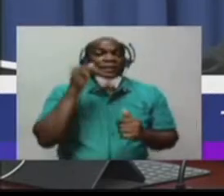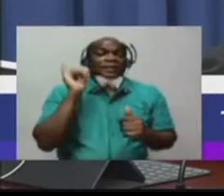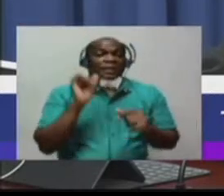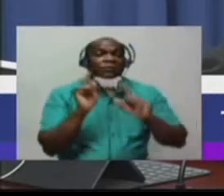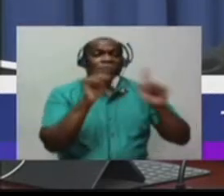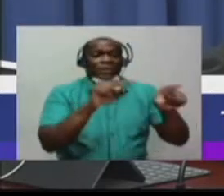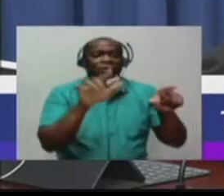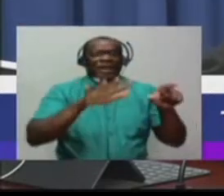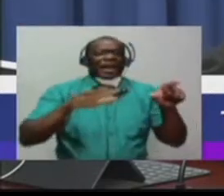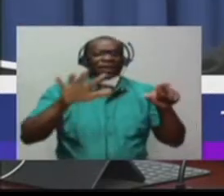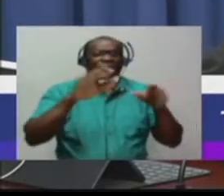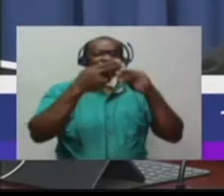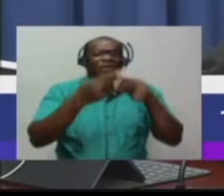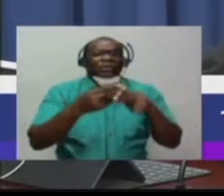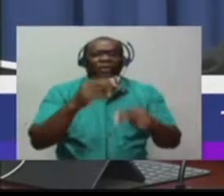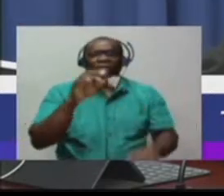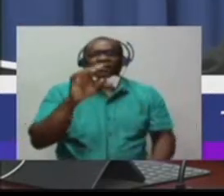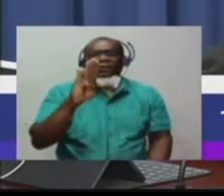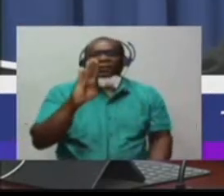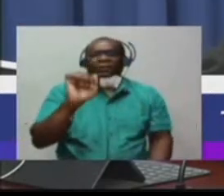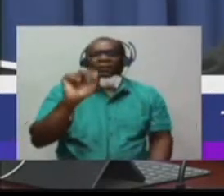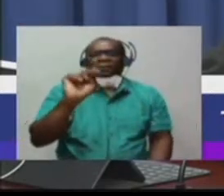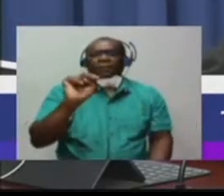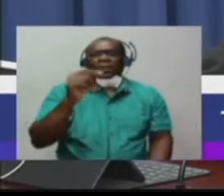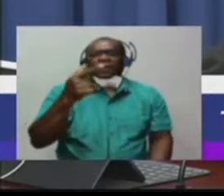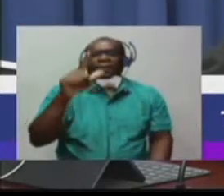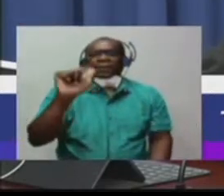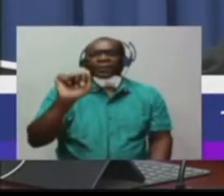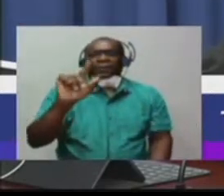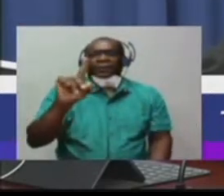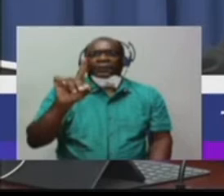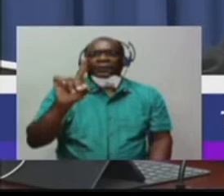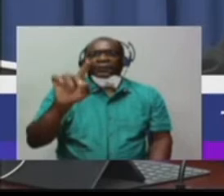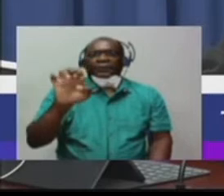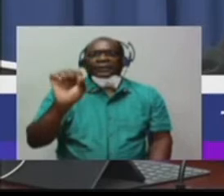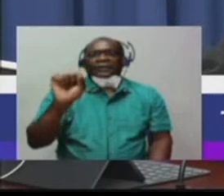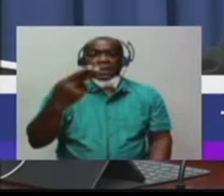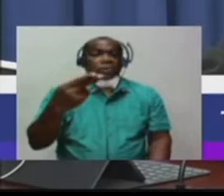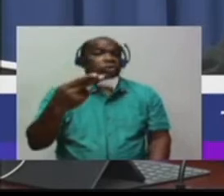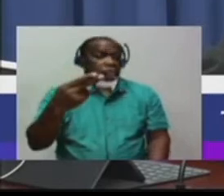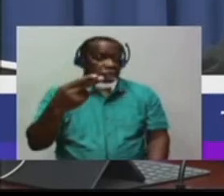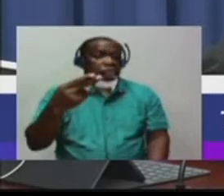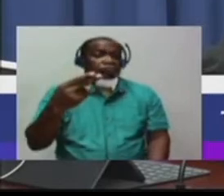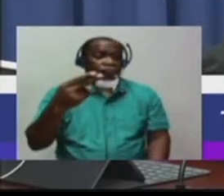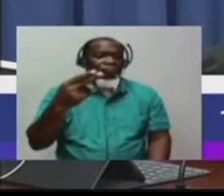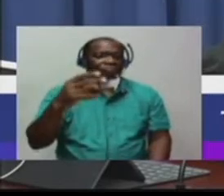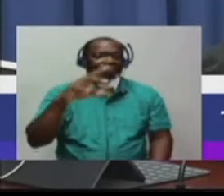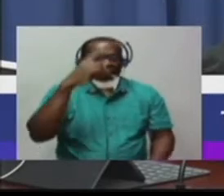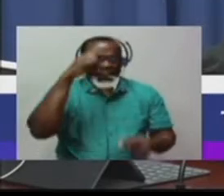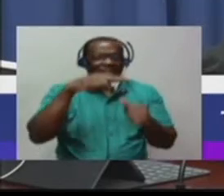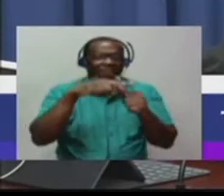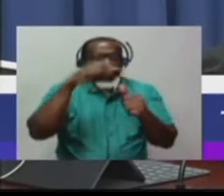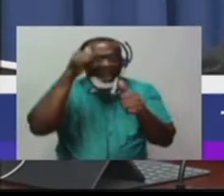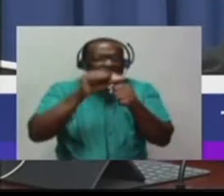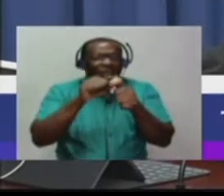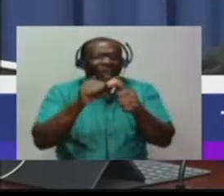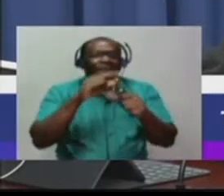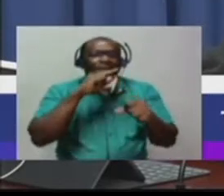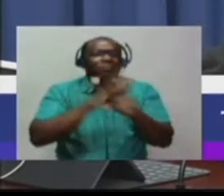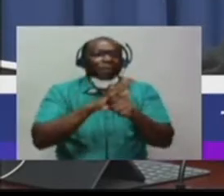I promised last week. The figures were decent. We did about